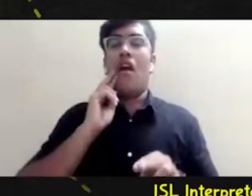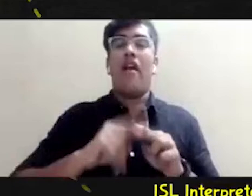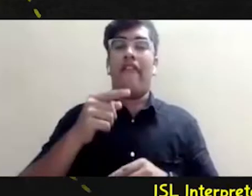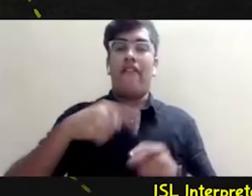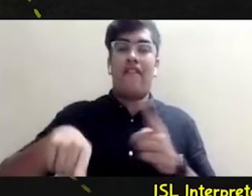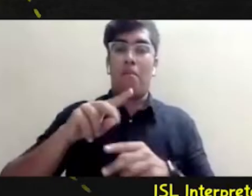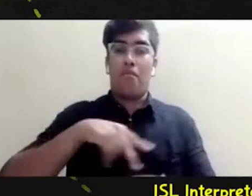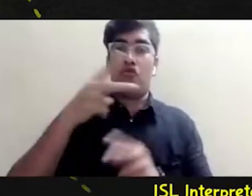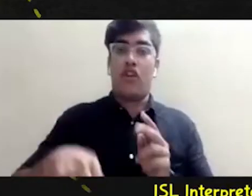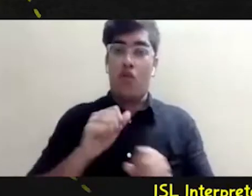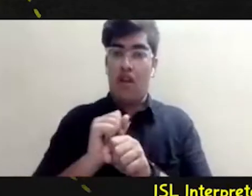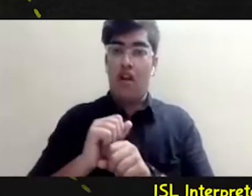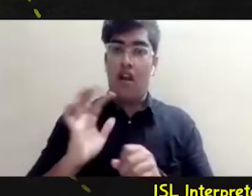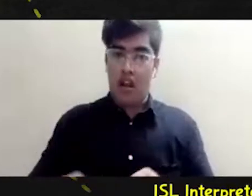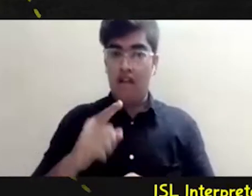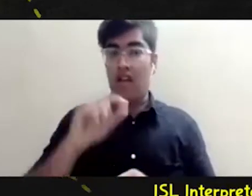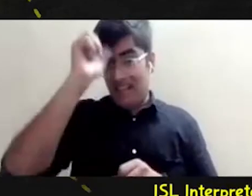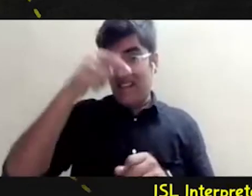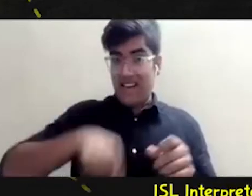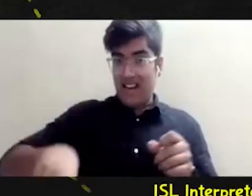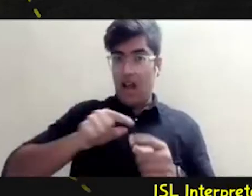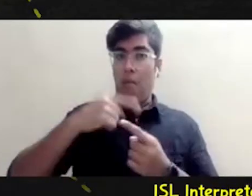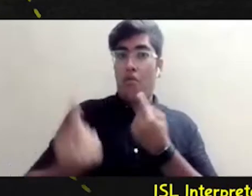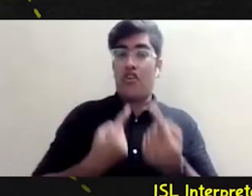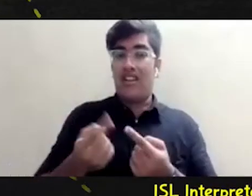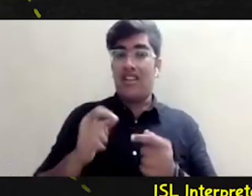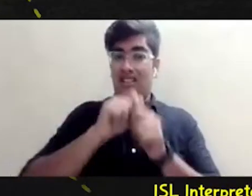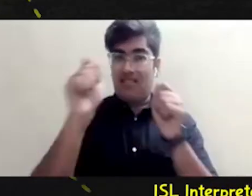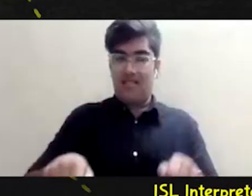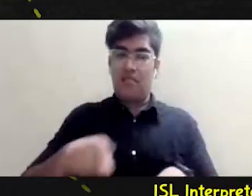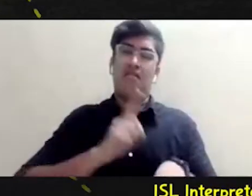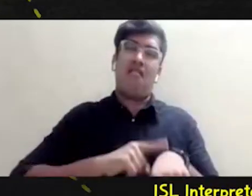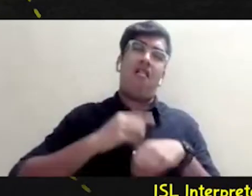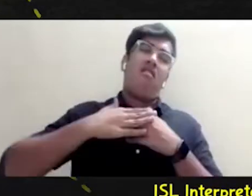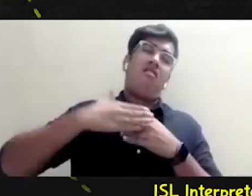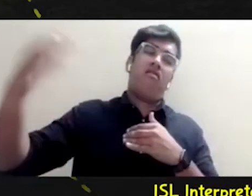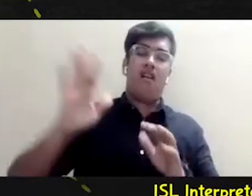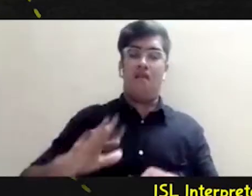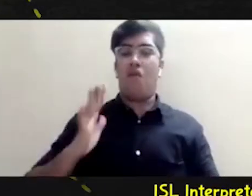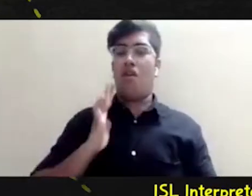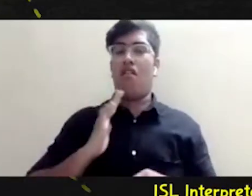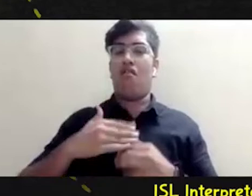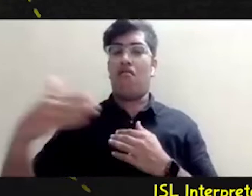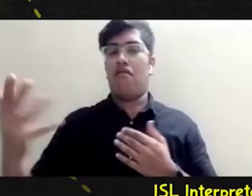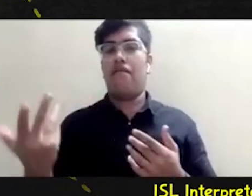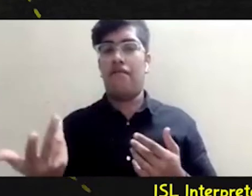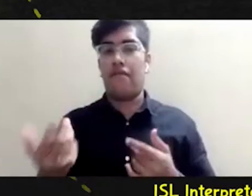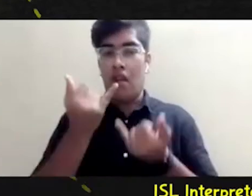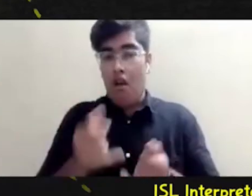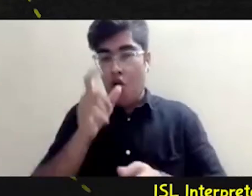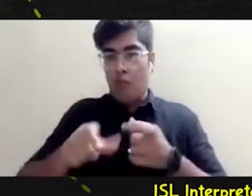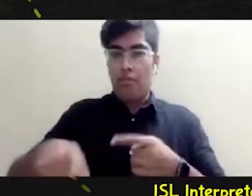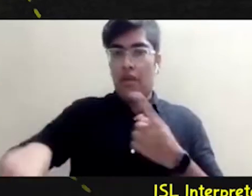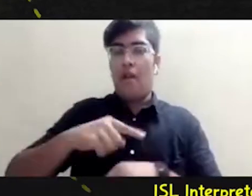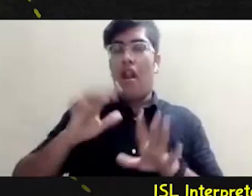accountability, particularly within the Indian political system. I think what it has provided is a way for people to